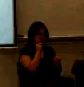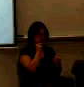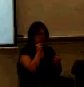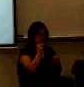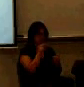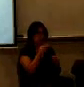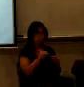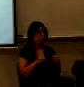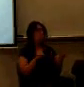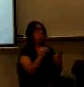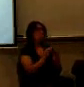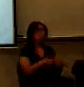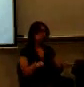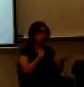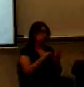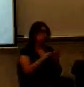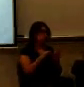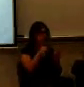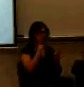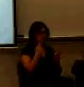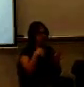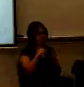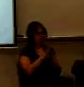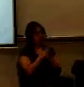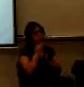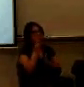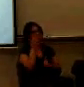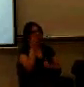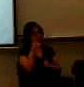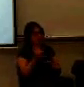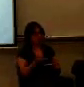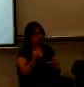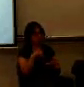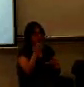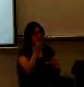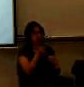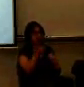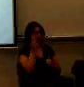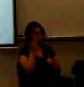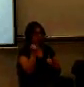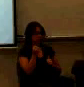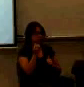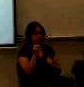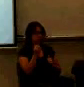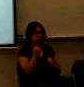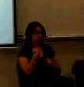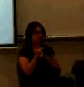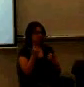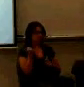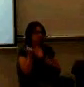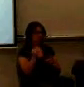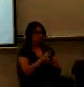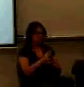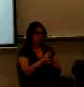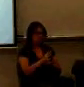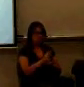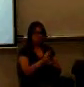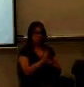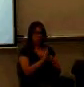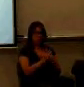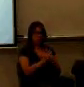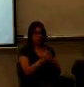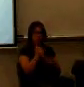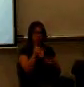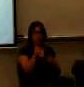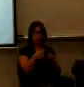more important, given that the other conditions are setting up that favor these formation of these toxic blooms.